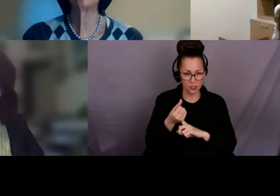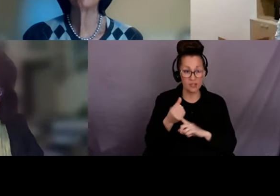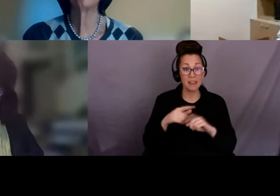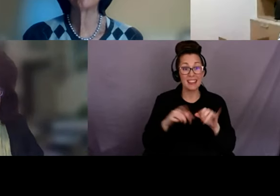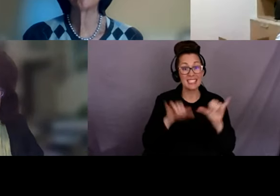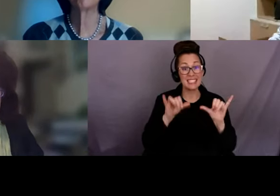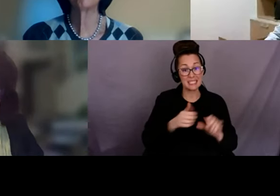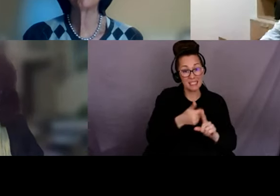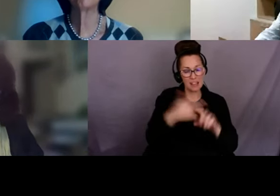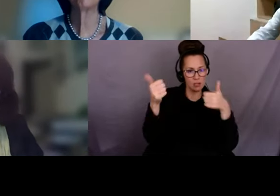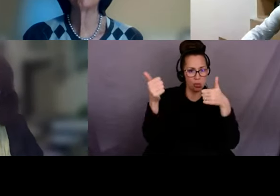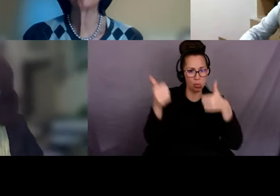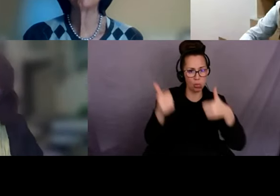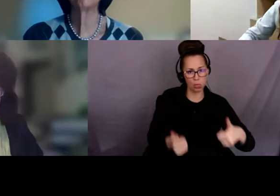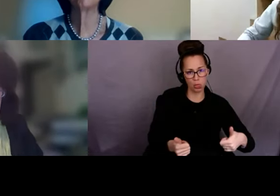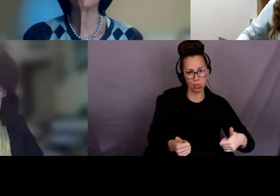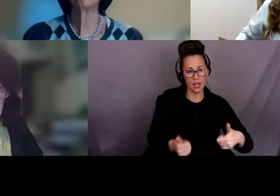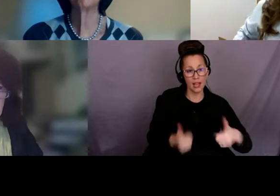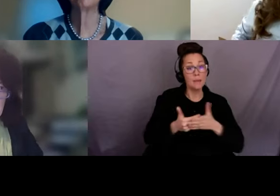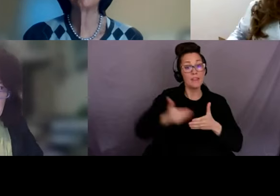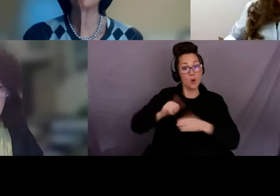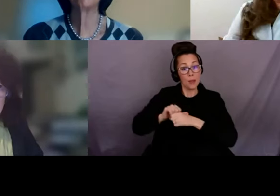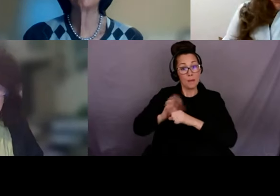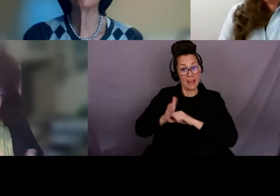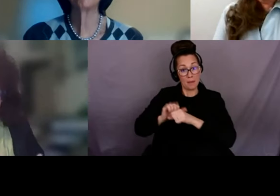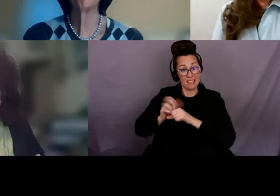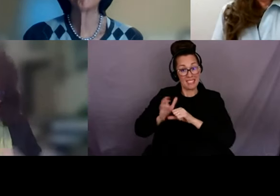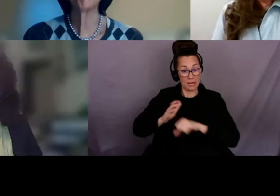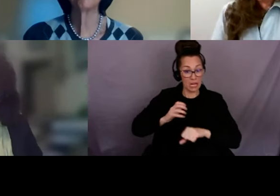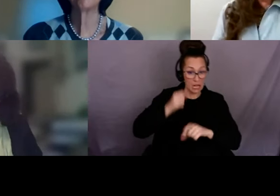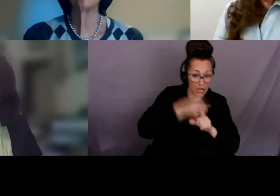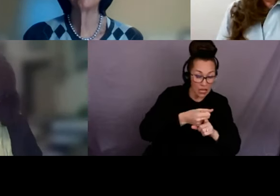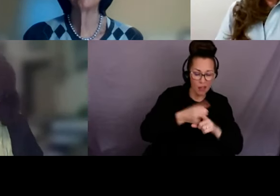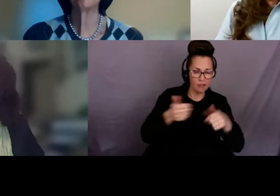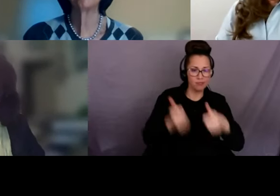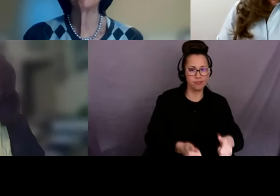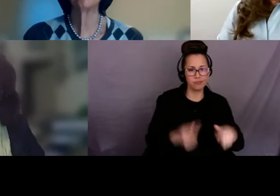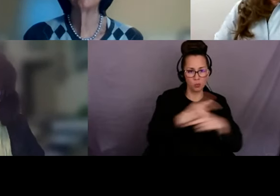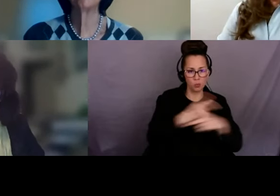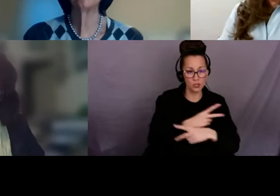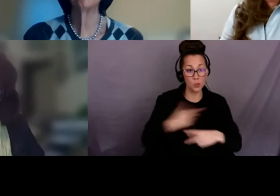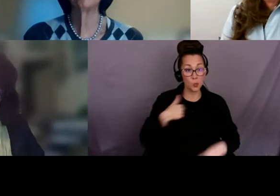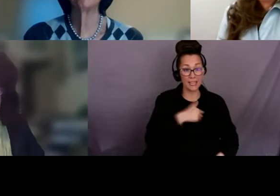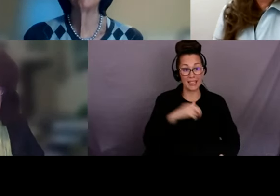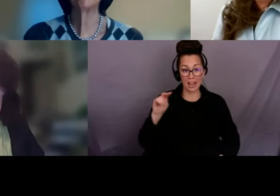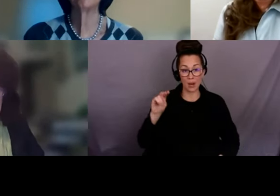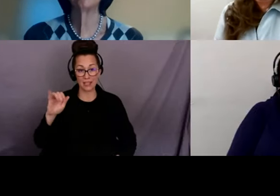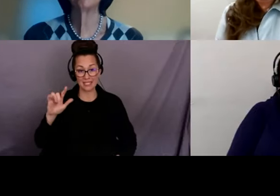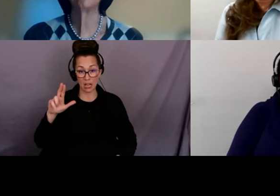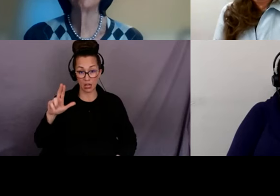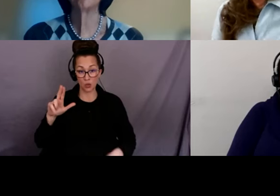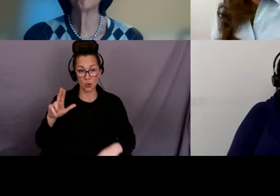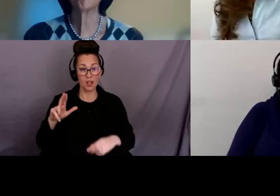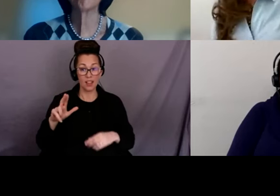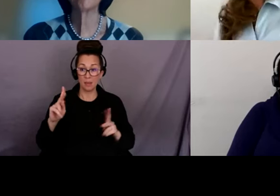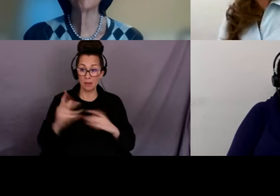was deteriorating and degenerating before the pandemic started. We at the NYCLU are often called upon to educate